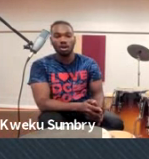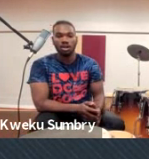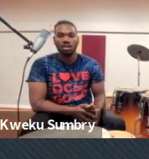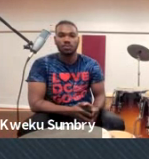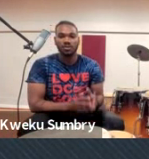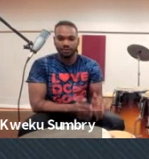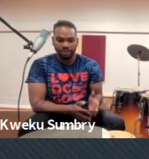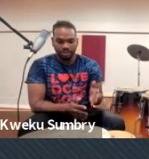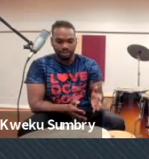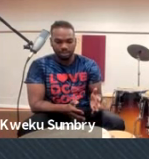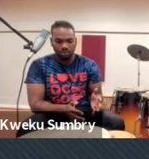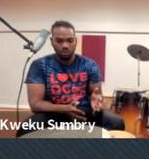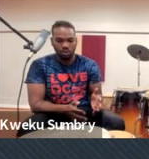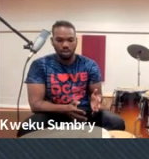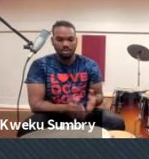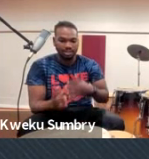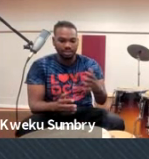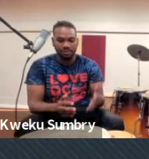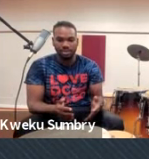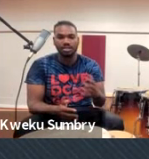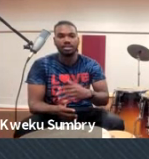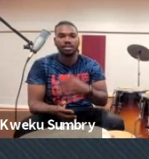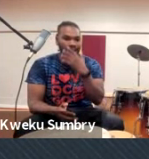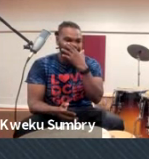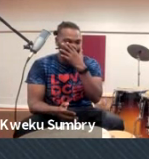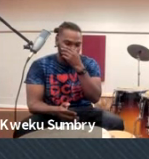Senegal. Specifically, you know,